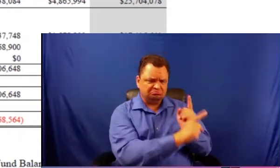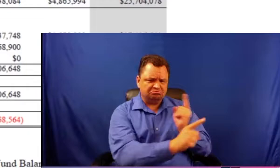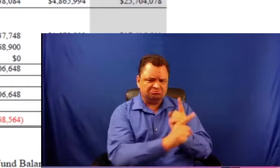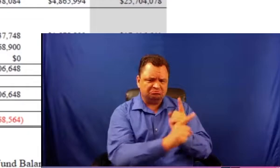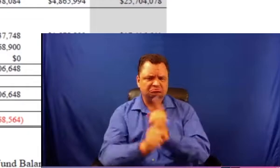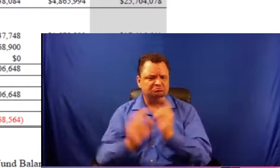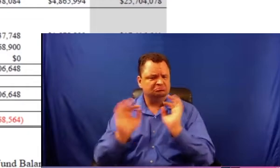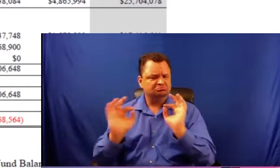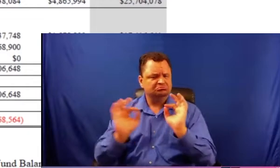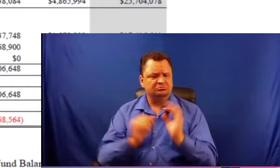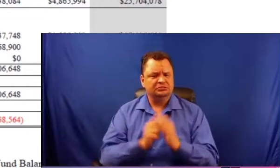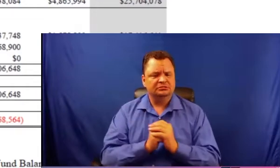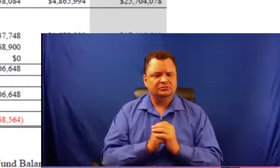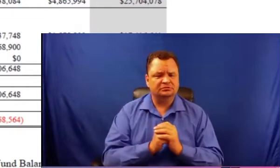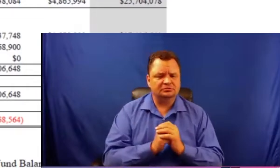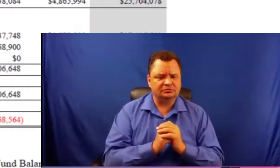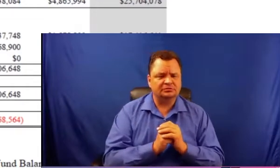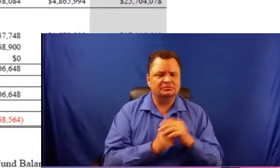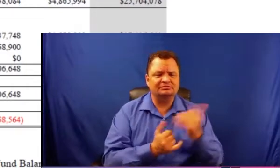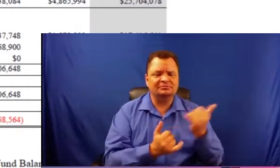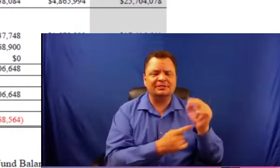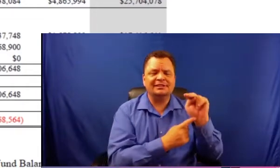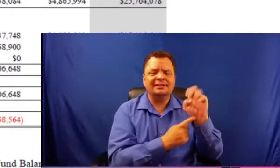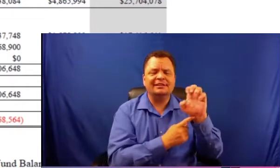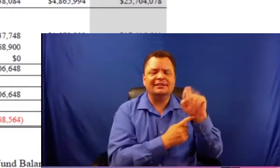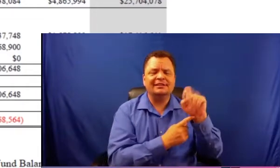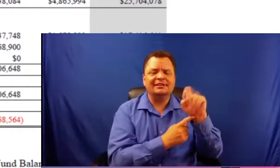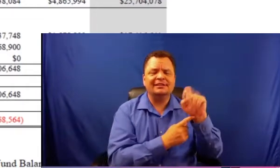impact, so this would be the bottom number, the negative